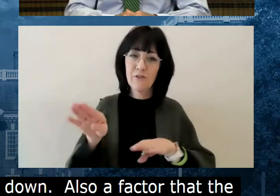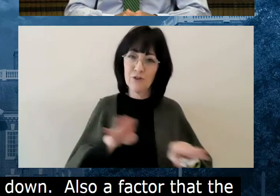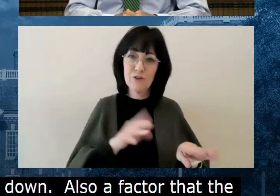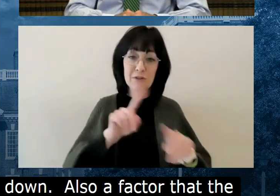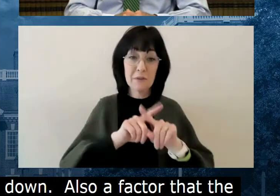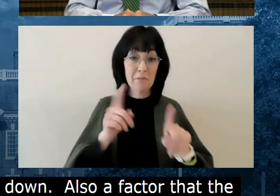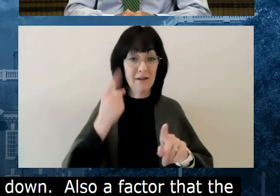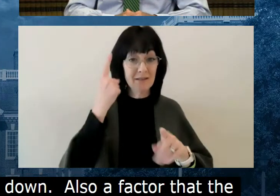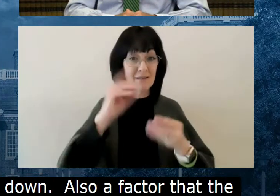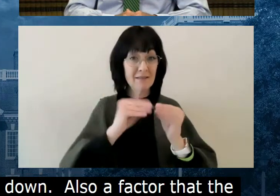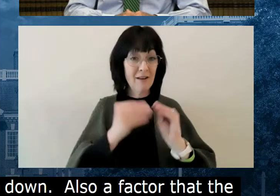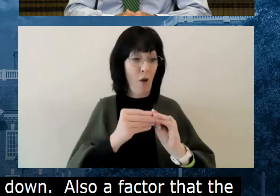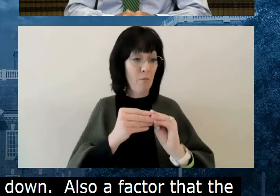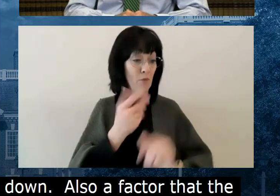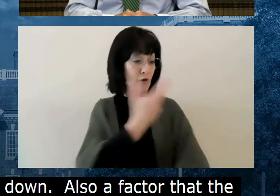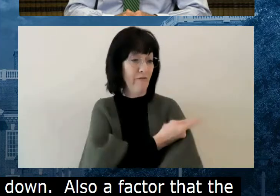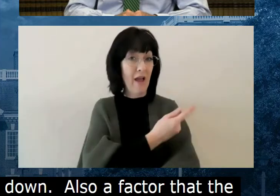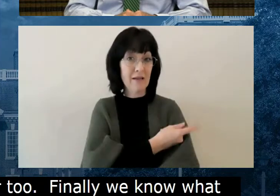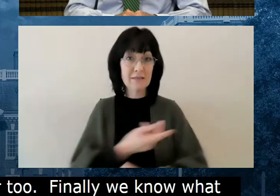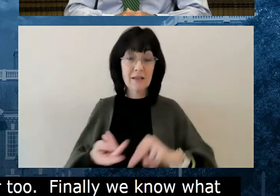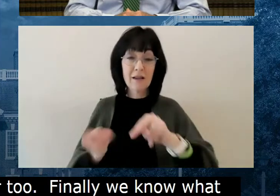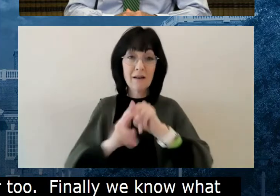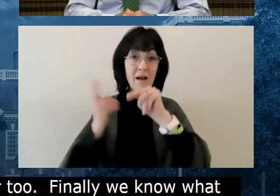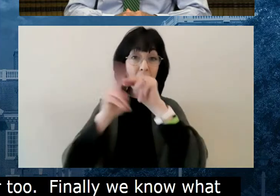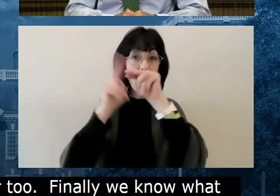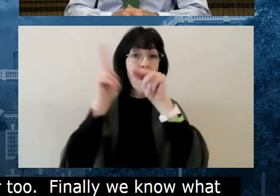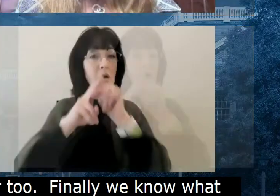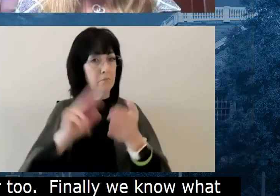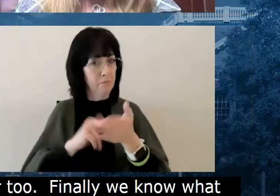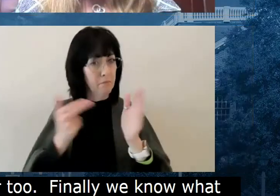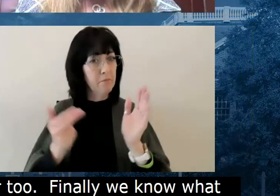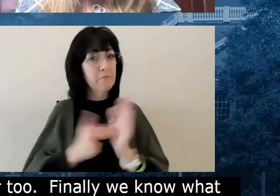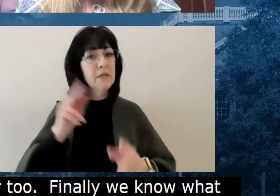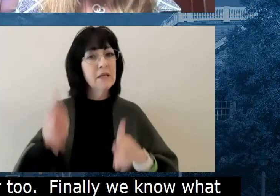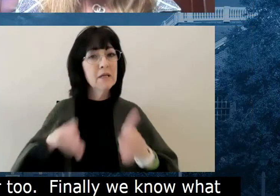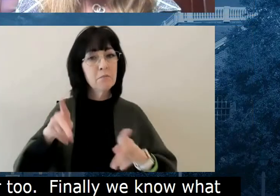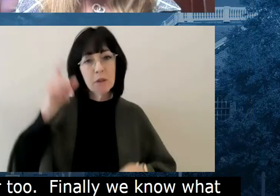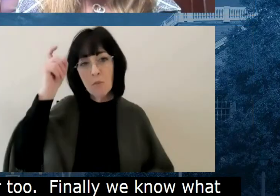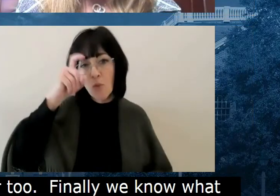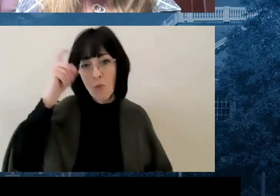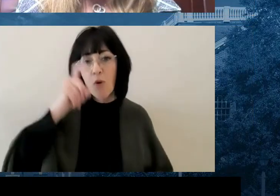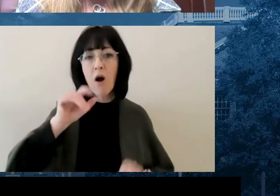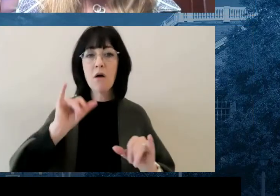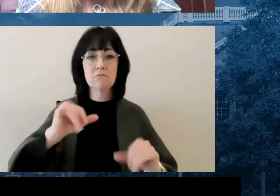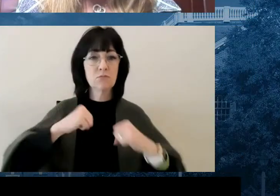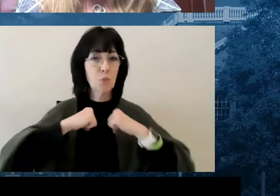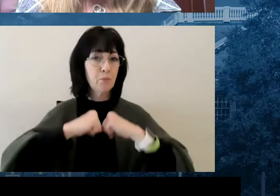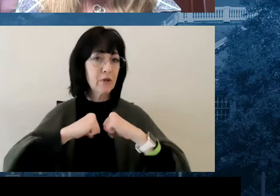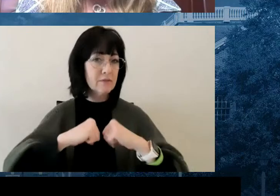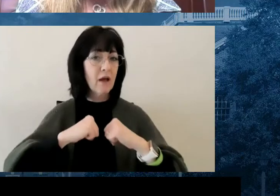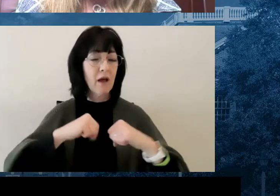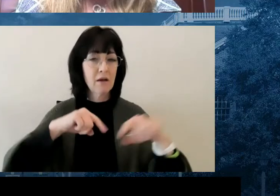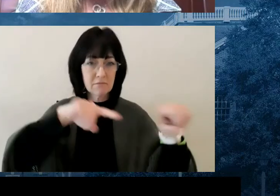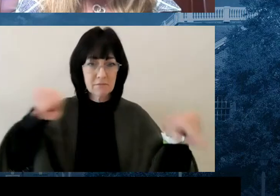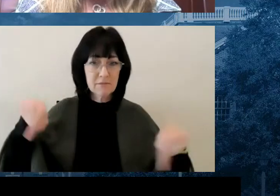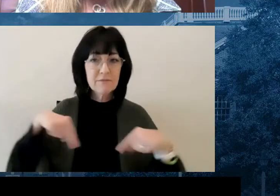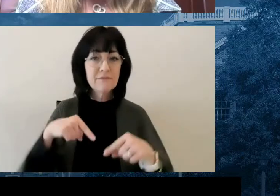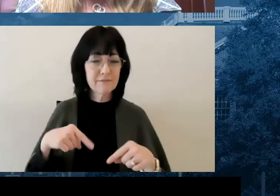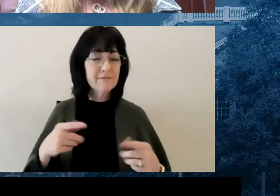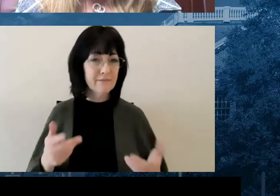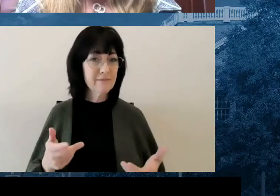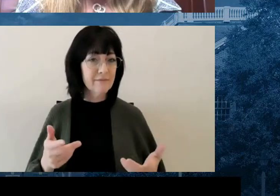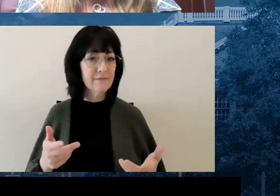know what happens when you don't, there's not consistency among the states in a